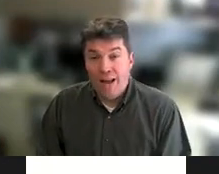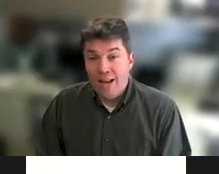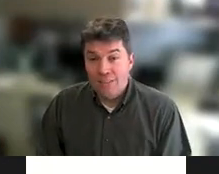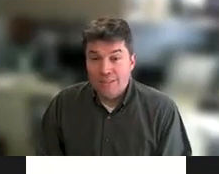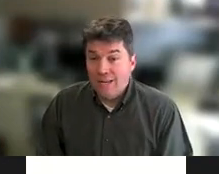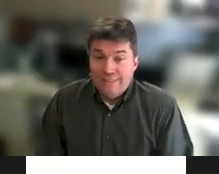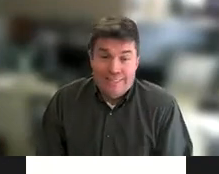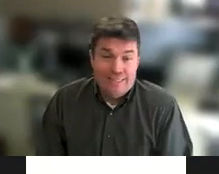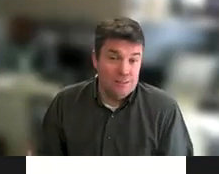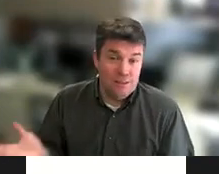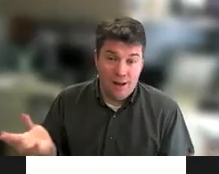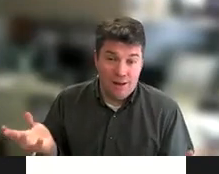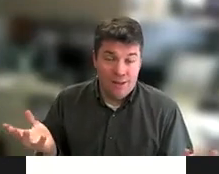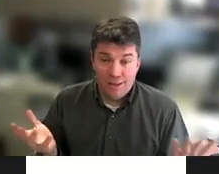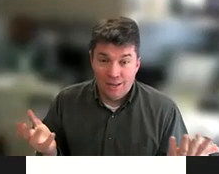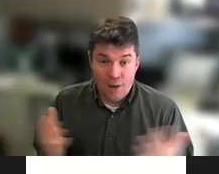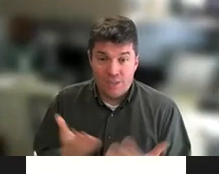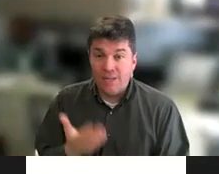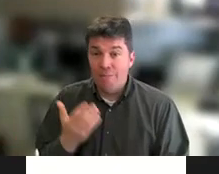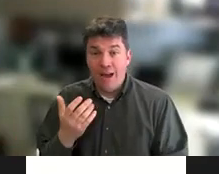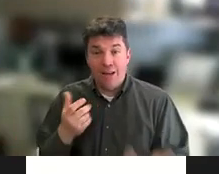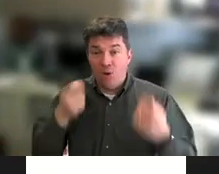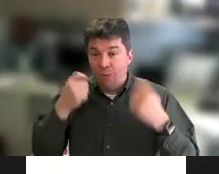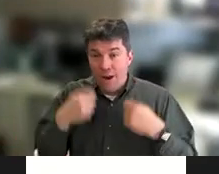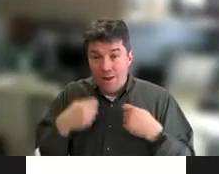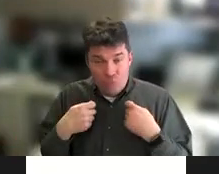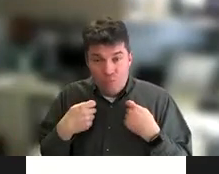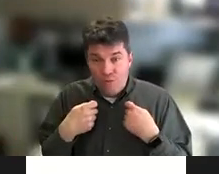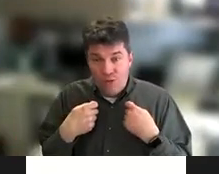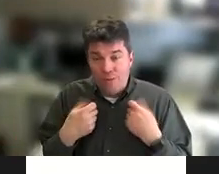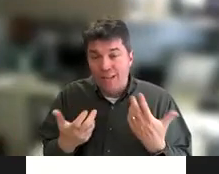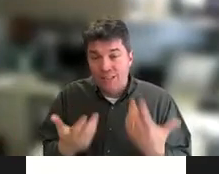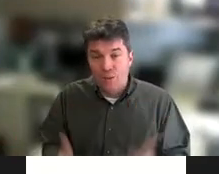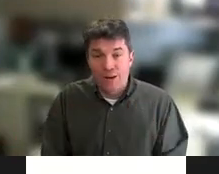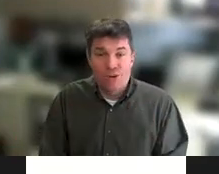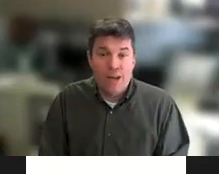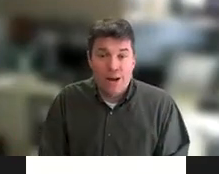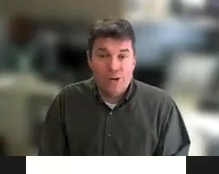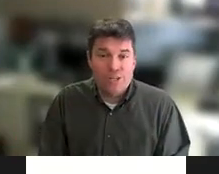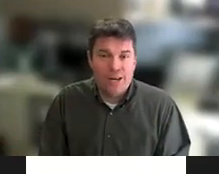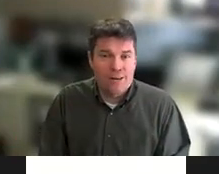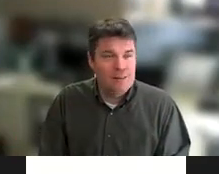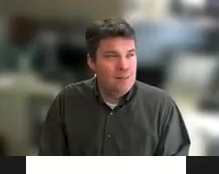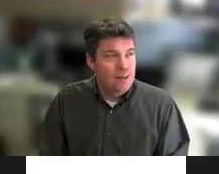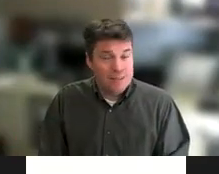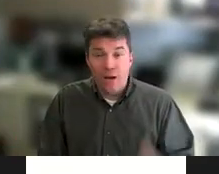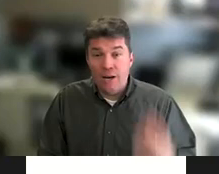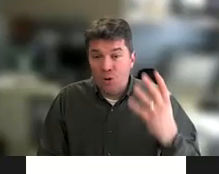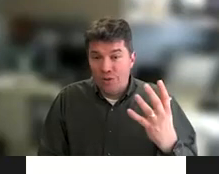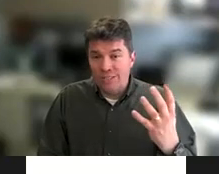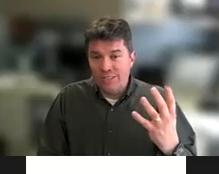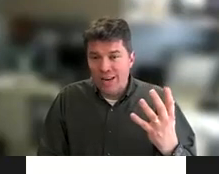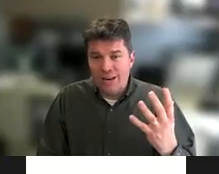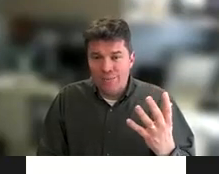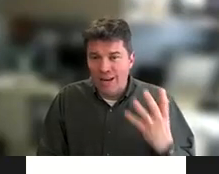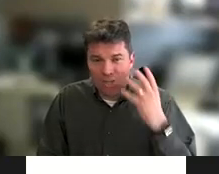I would often ask them, say, "I will step back if you don't mind removing your mask so I can understand what you're saying." Because I could